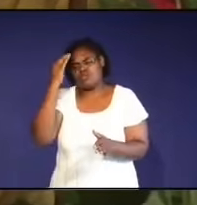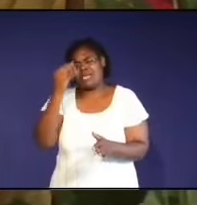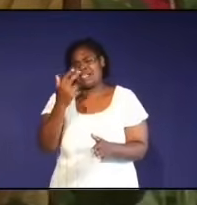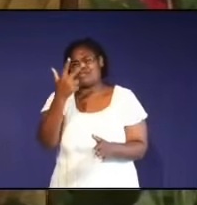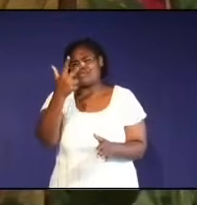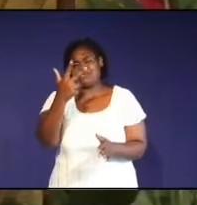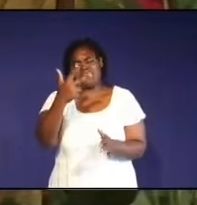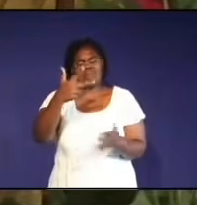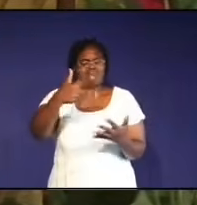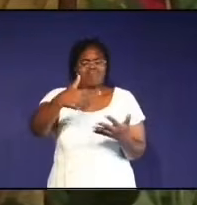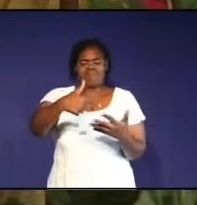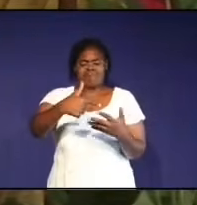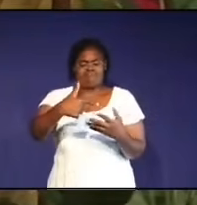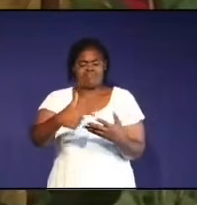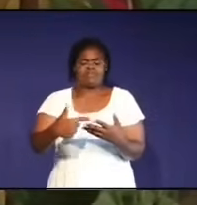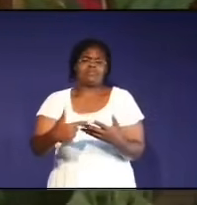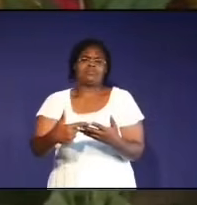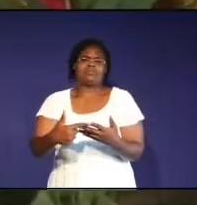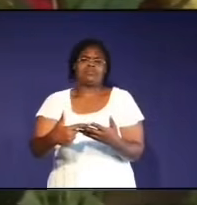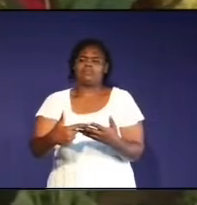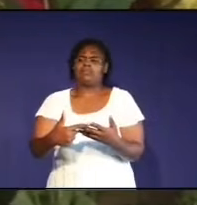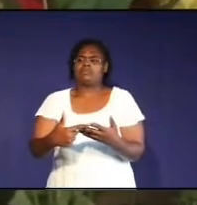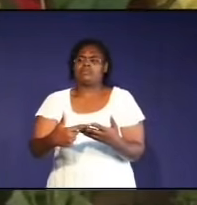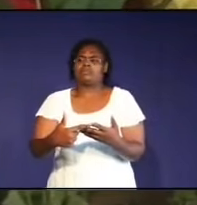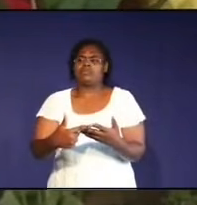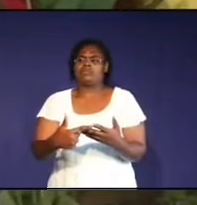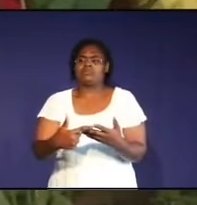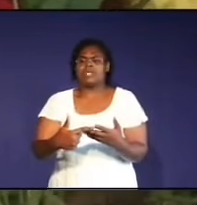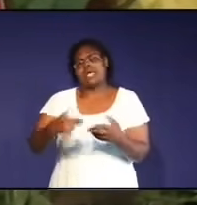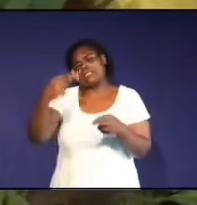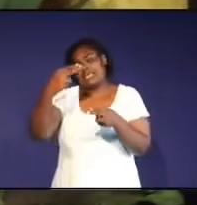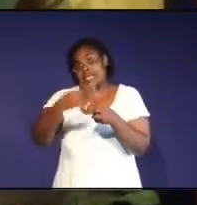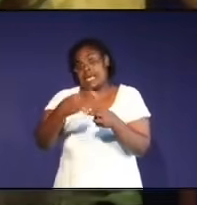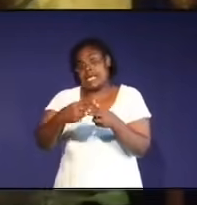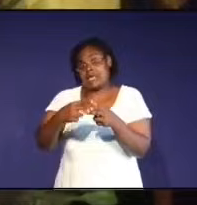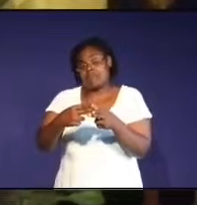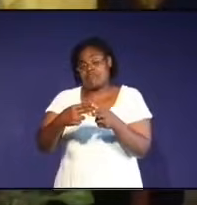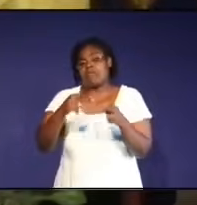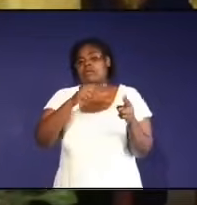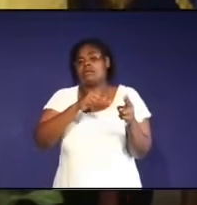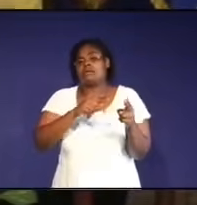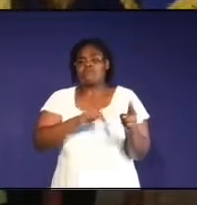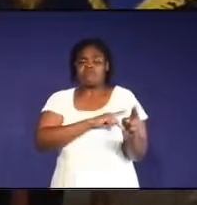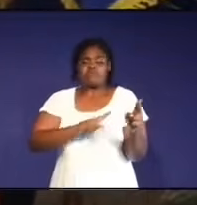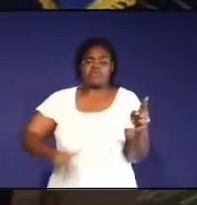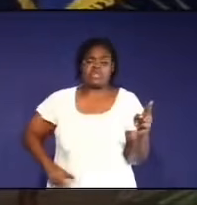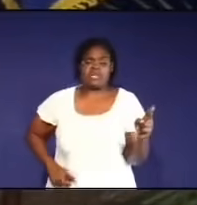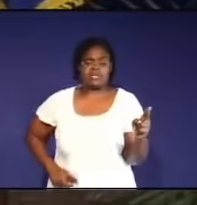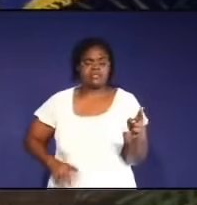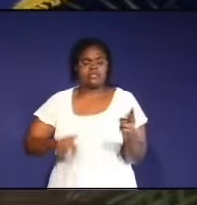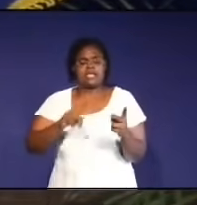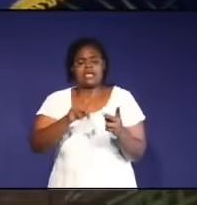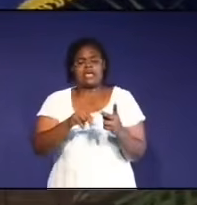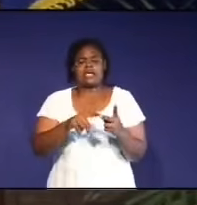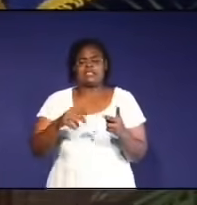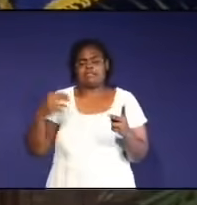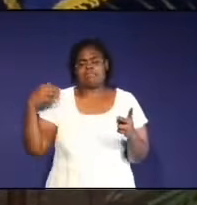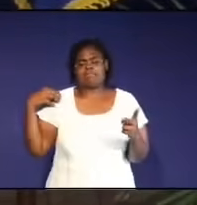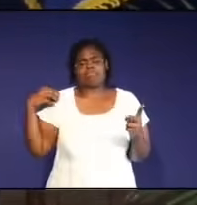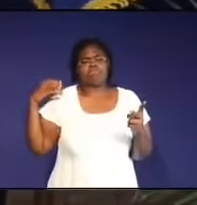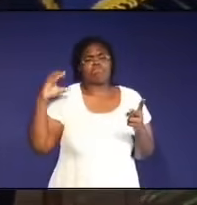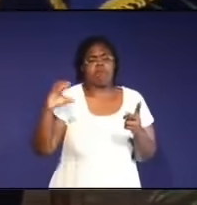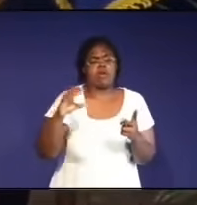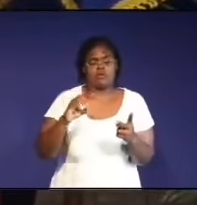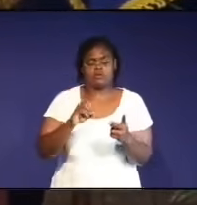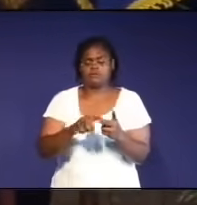features. It has a name of the king. It has his authority. It